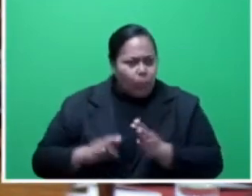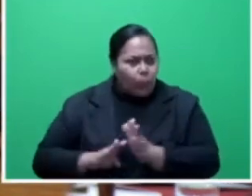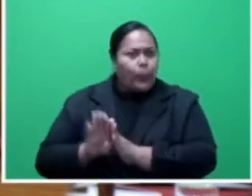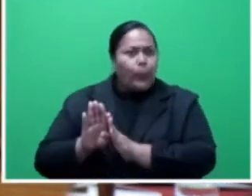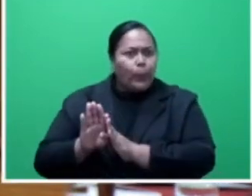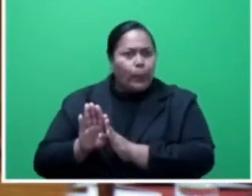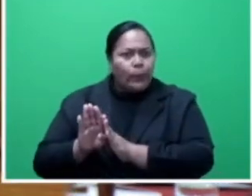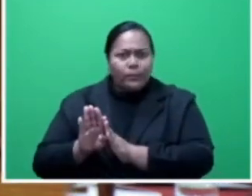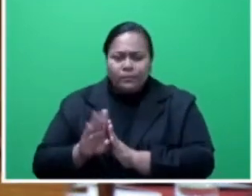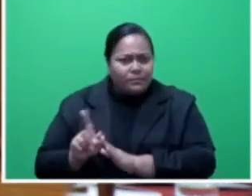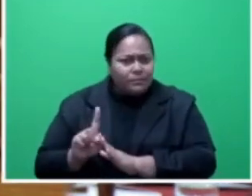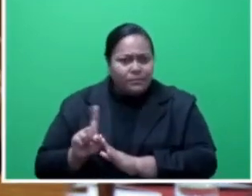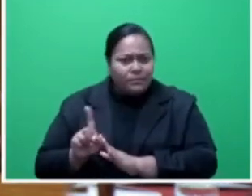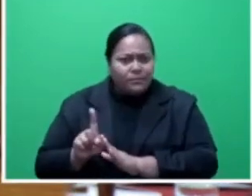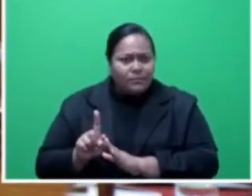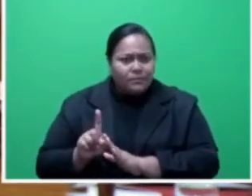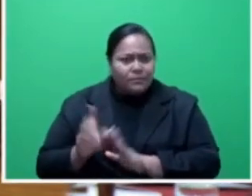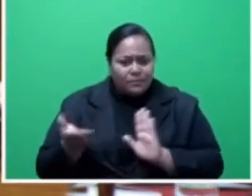Look at